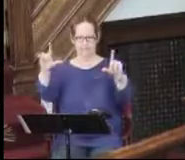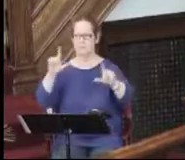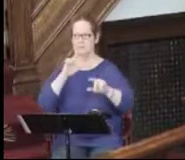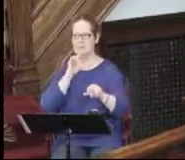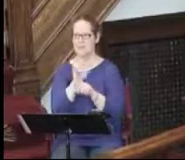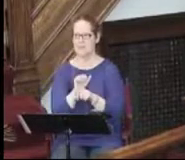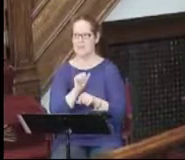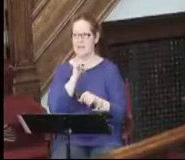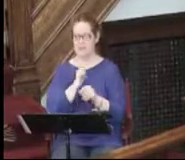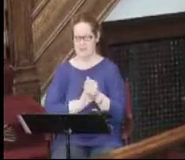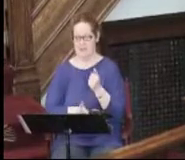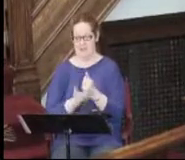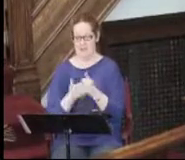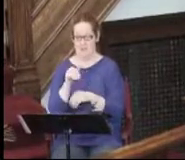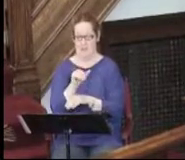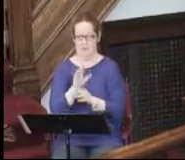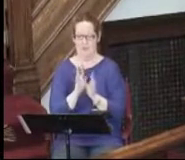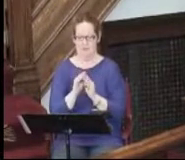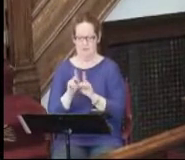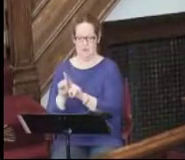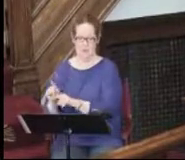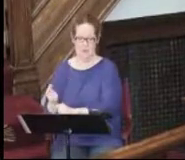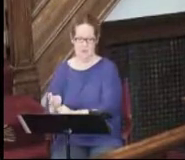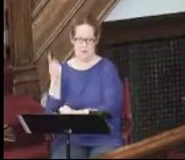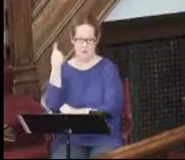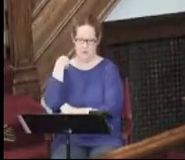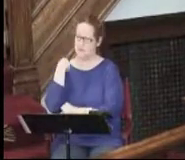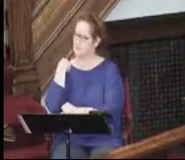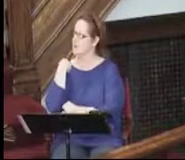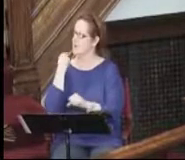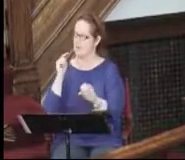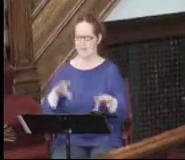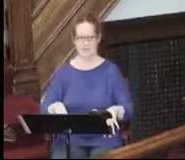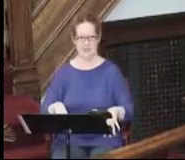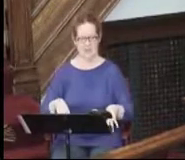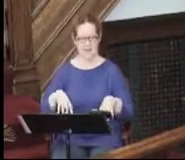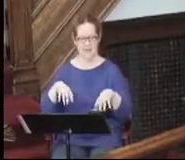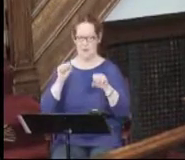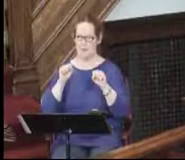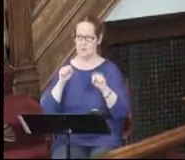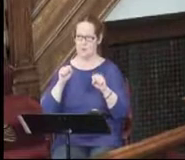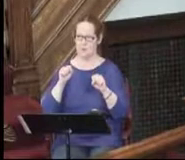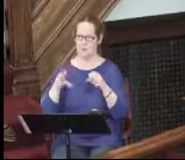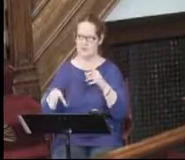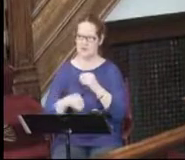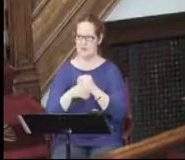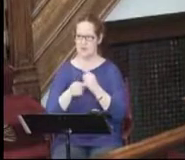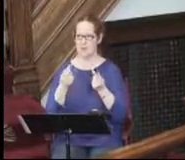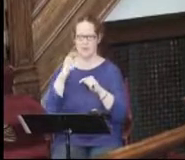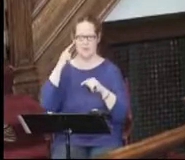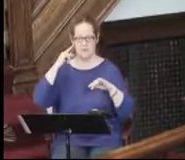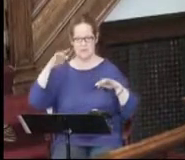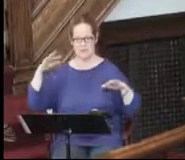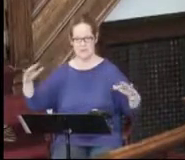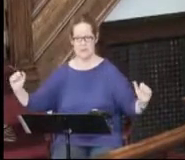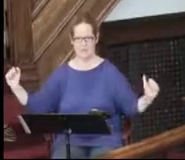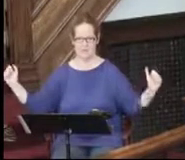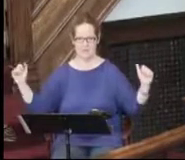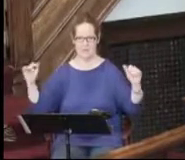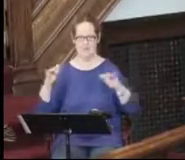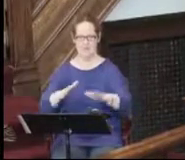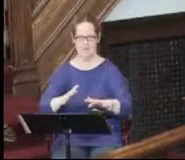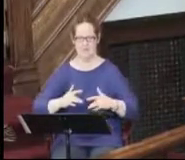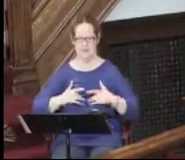pitched in to help with the evening service. Last year, he added host to his repertoire when doing the sound for the well-attended and